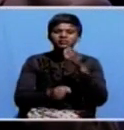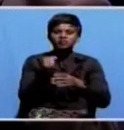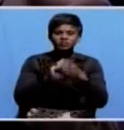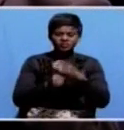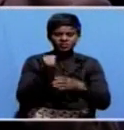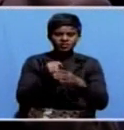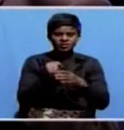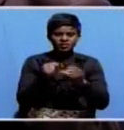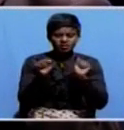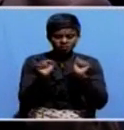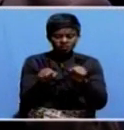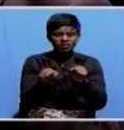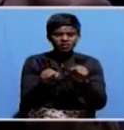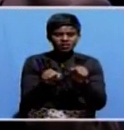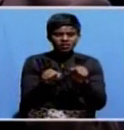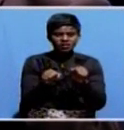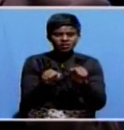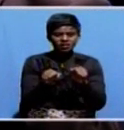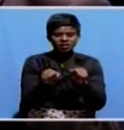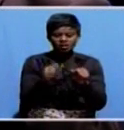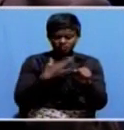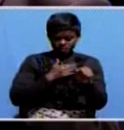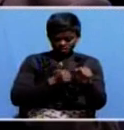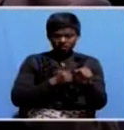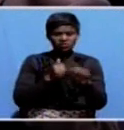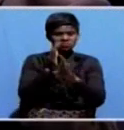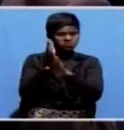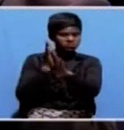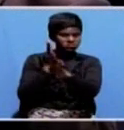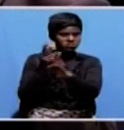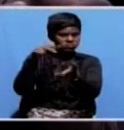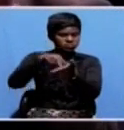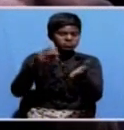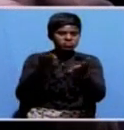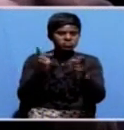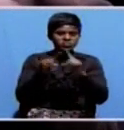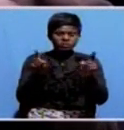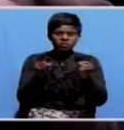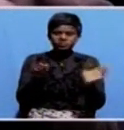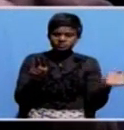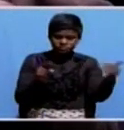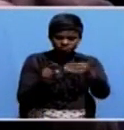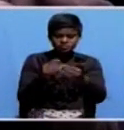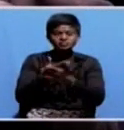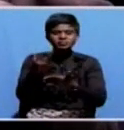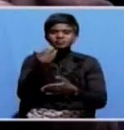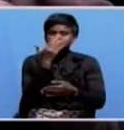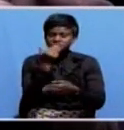that you remove yourself from the queue. But when things are available,